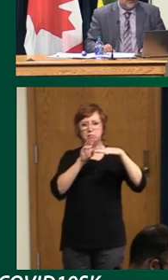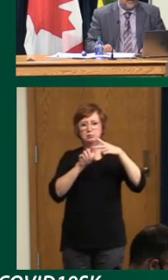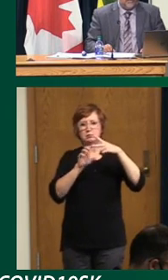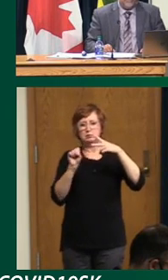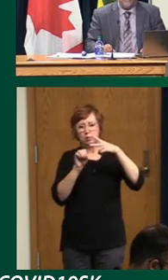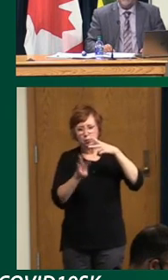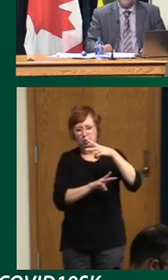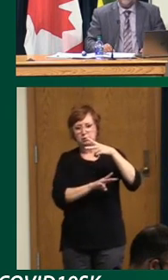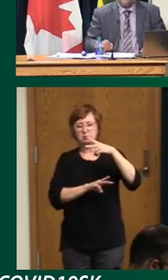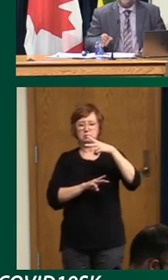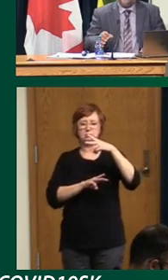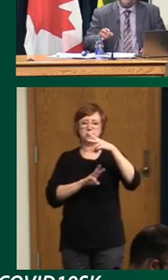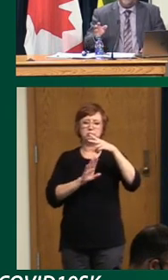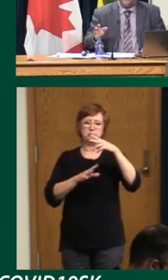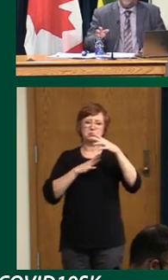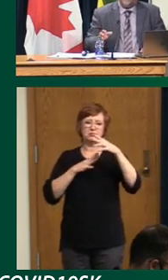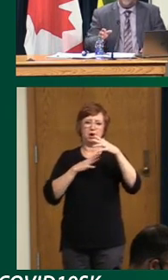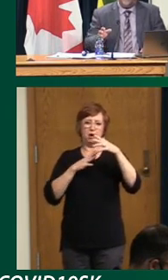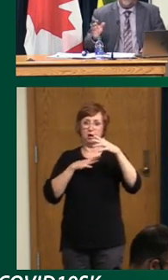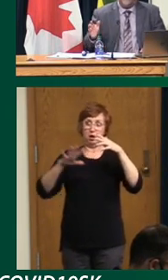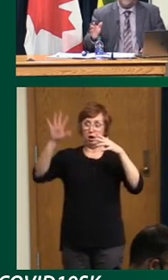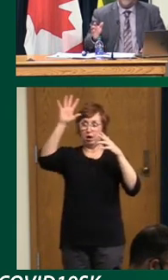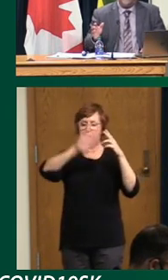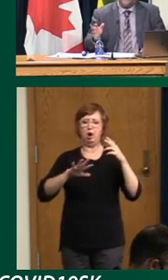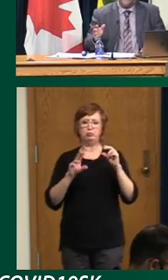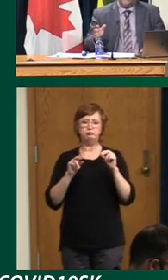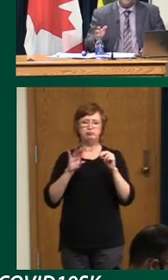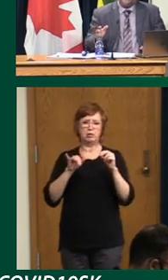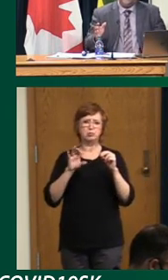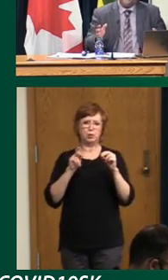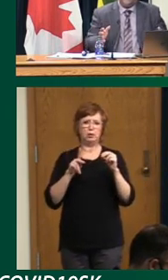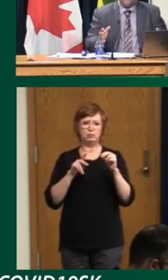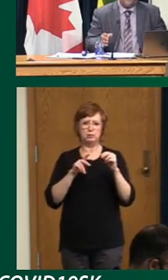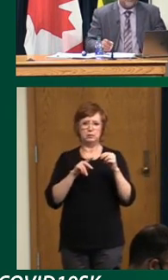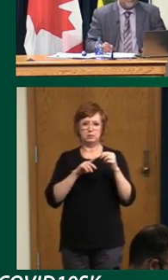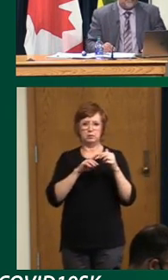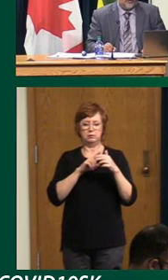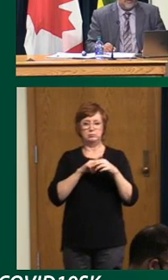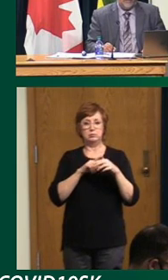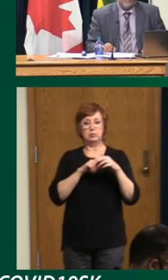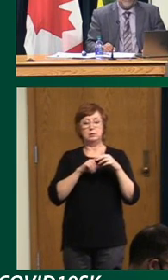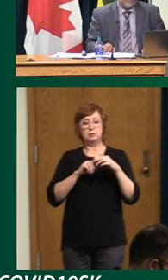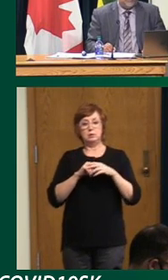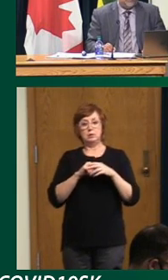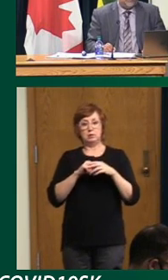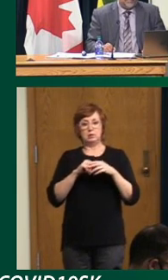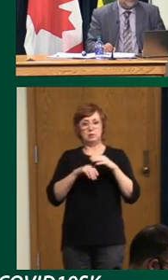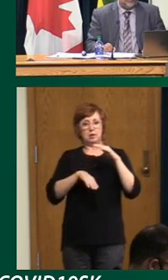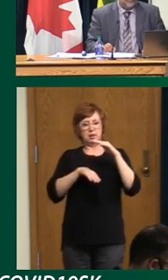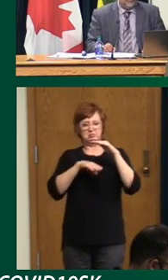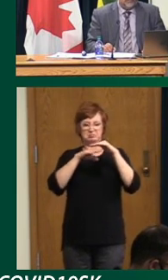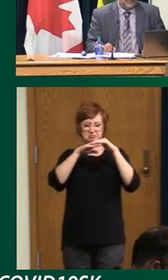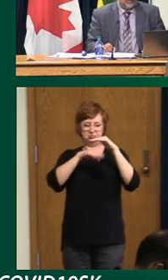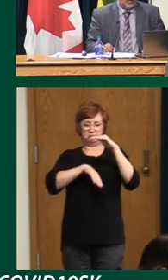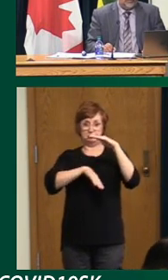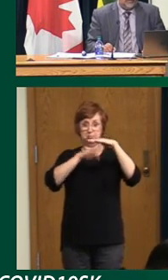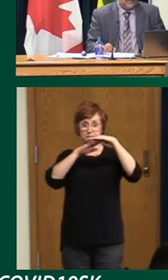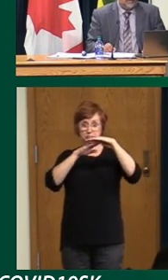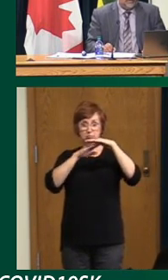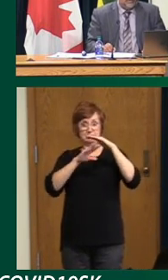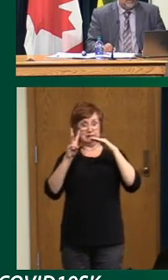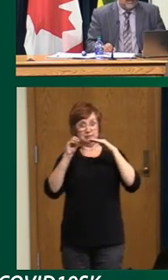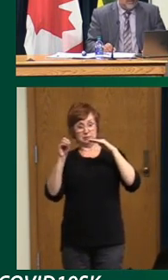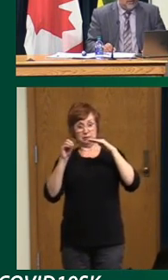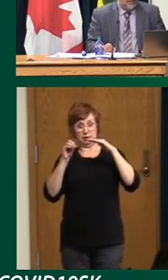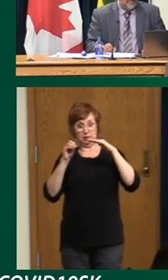don't really go very high, you shouldn't really be hitting more than 60 cases a day, even if you're having a localized outbreak. So that's where we want to